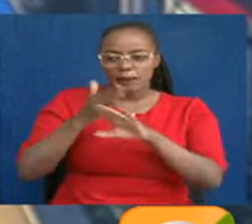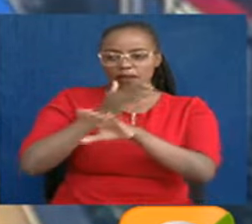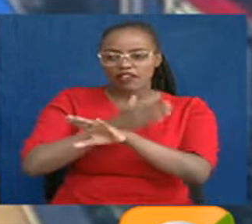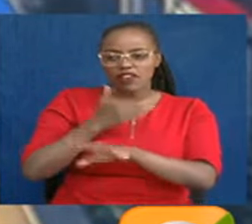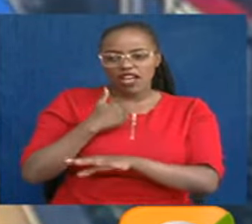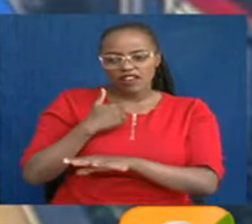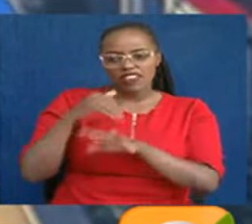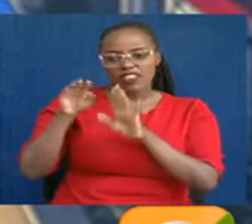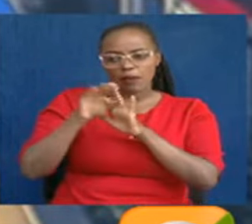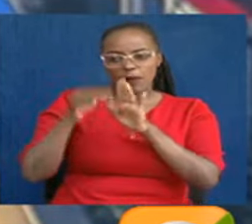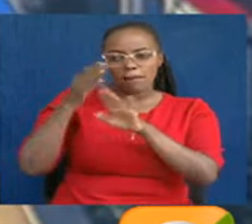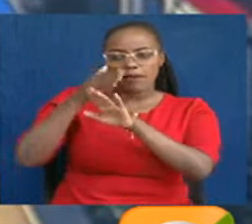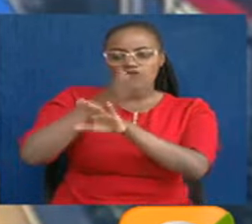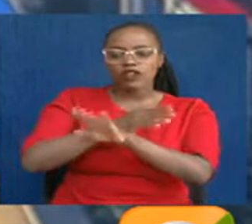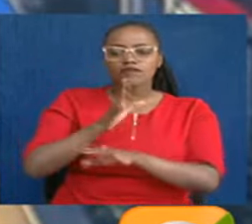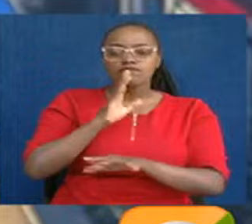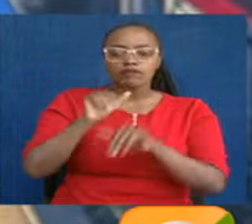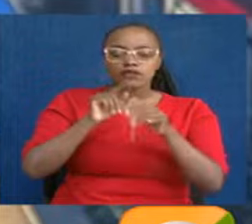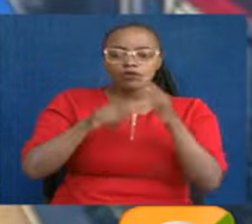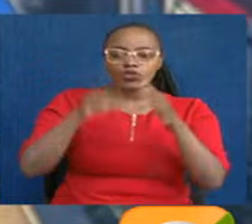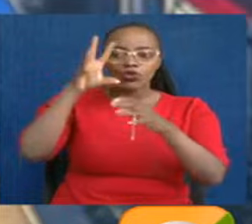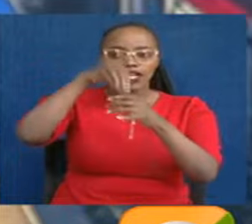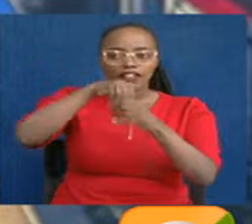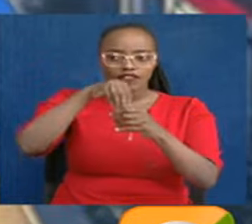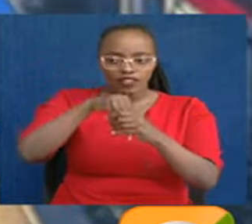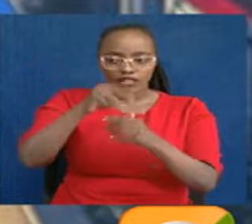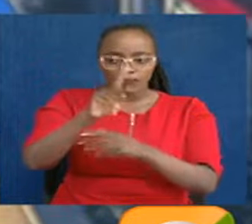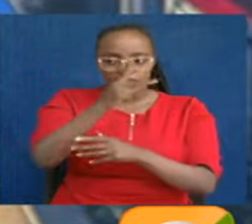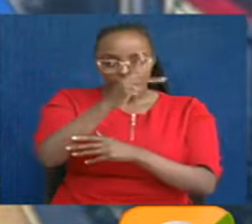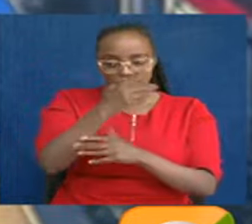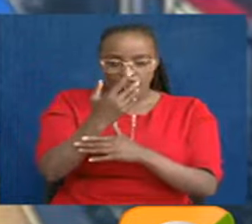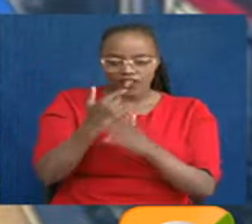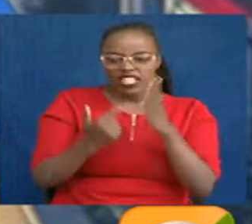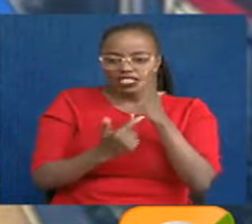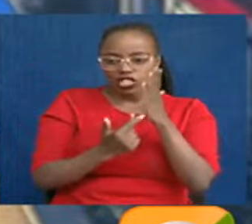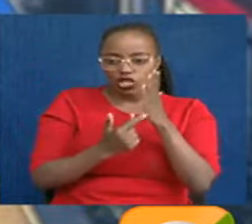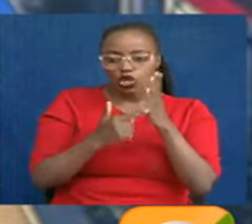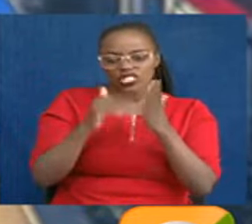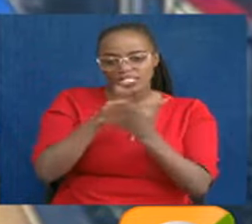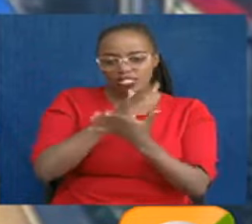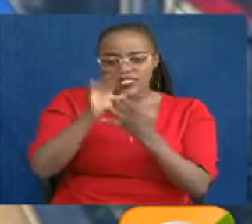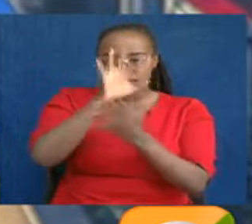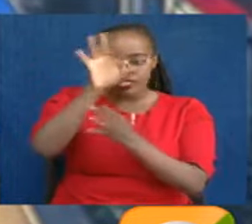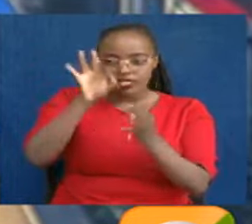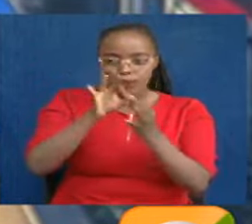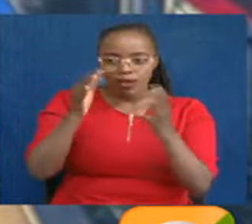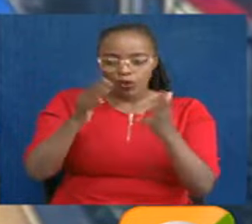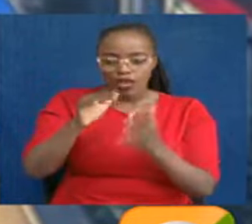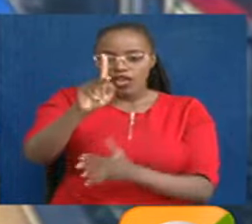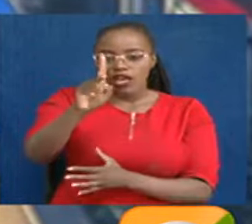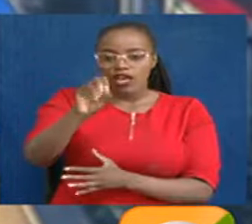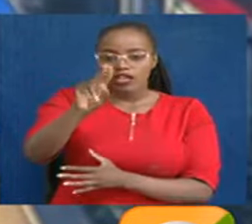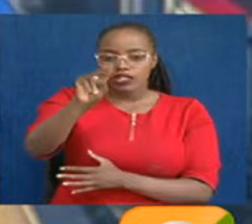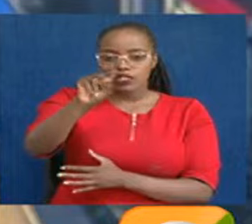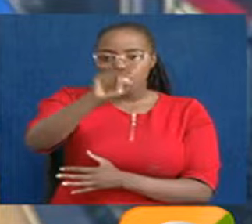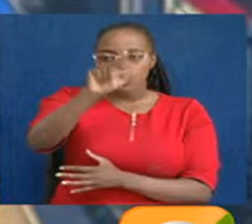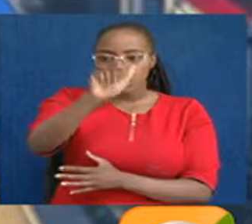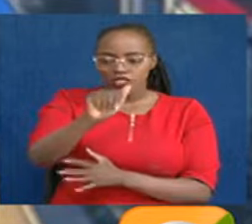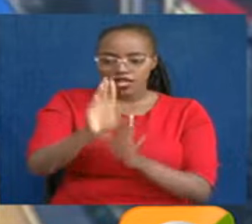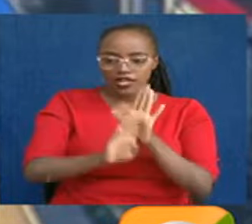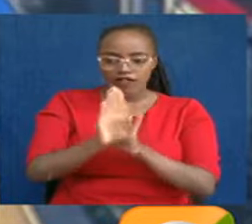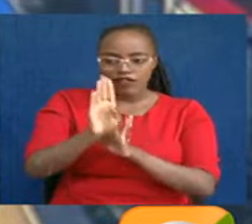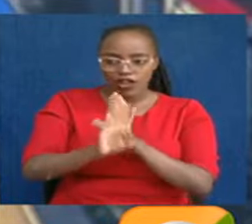the program before, talking about investments in Kenya's tech sector, particularly in Konza